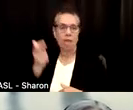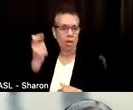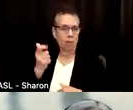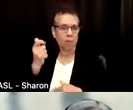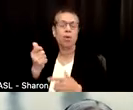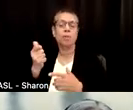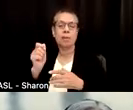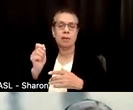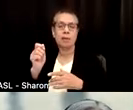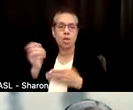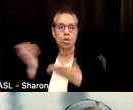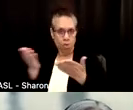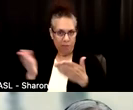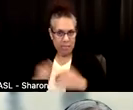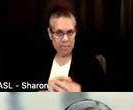And